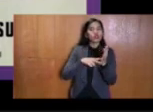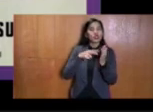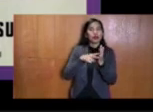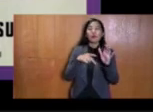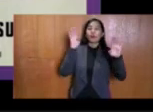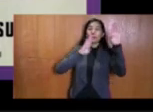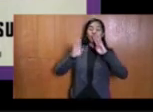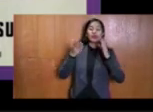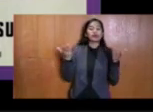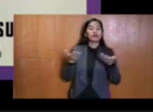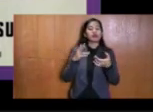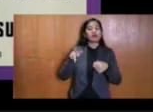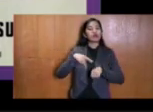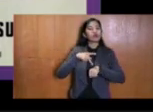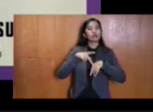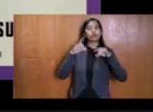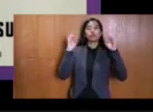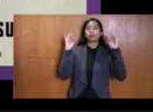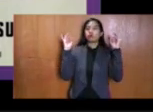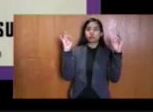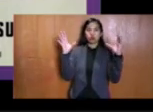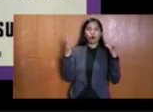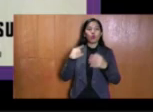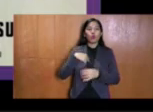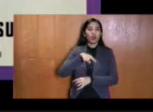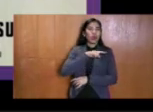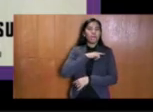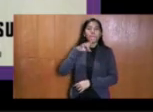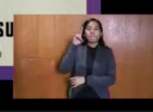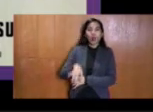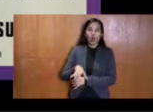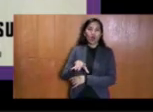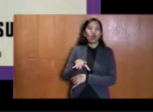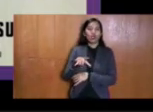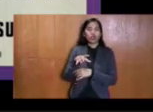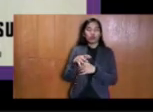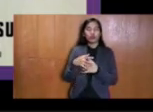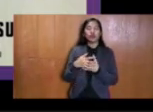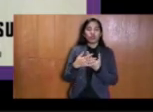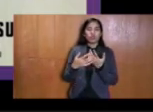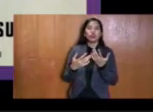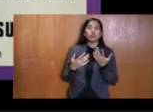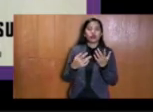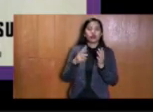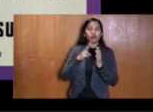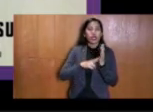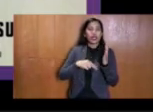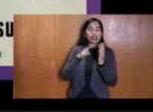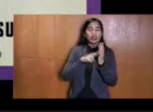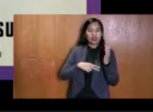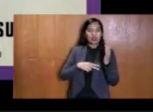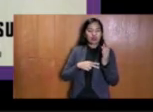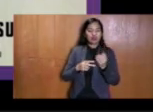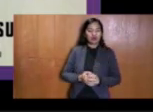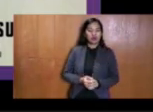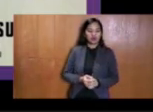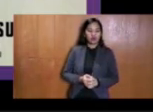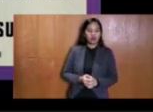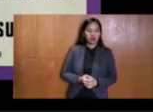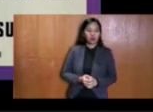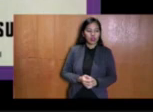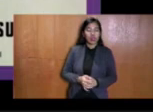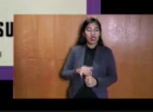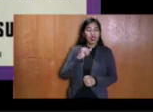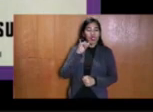are enormous. We are in the bottom of reading proficiency. And that is something that should shake us, because if that is not shaking us, I don't know what